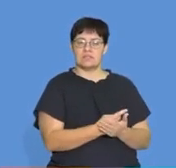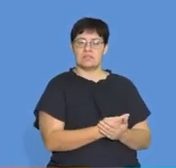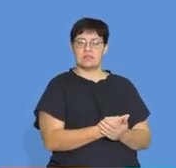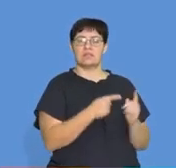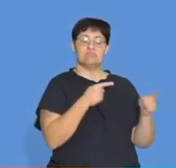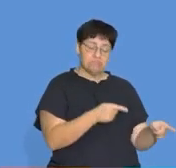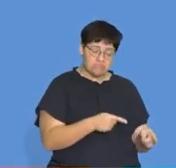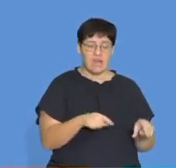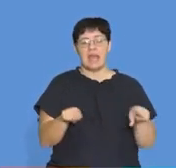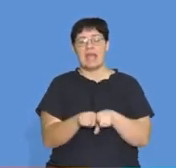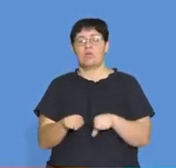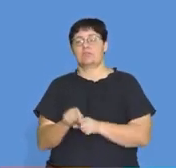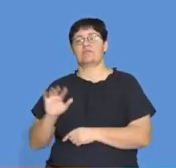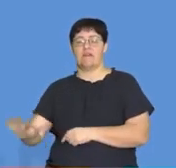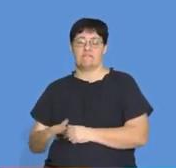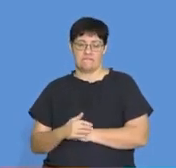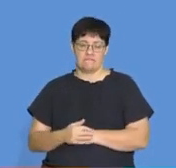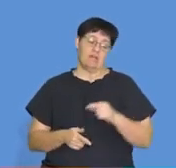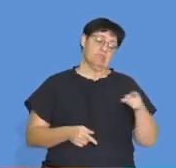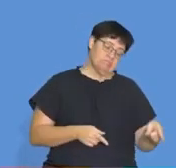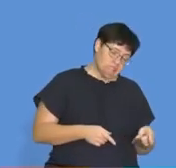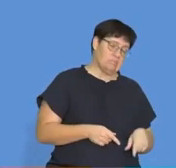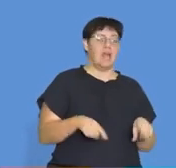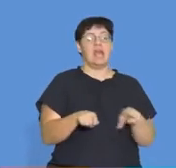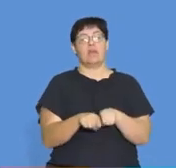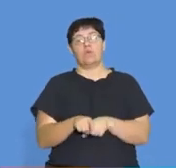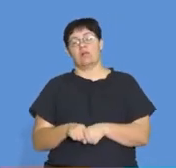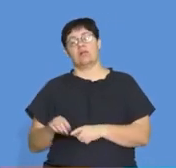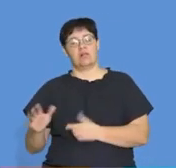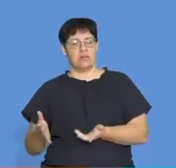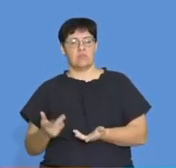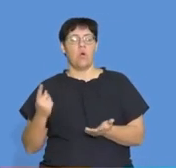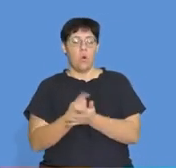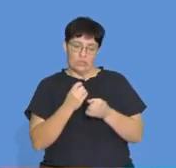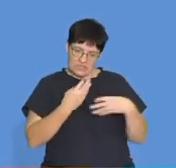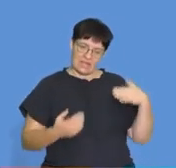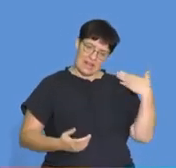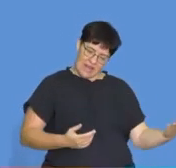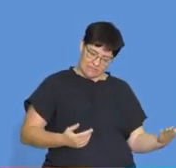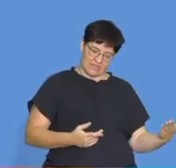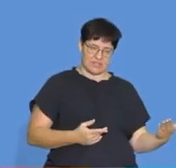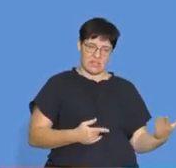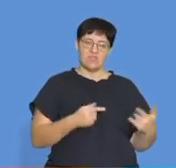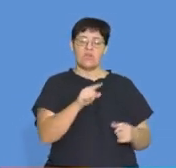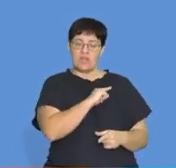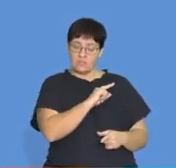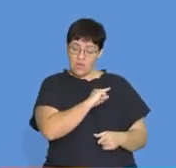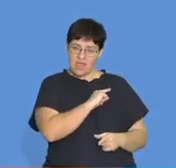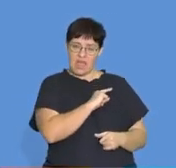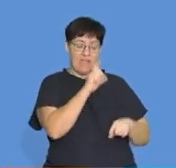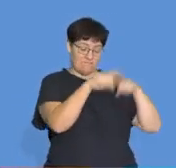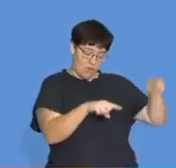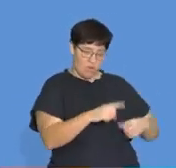is equals to 5. Is equals to 5. So we always start from the left-hand side. That's why everything that is a